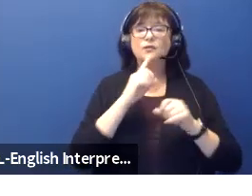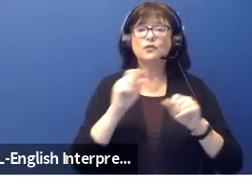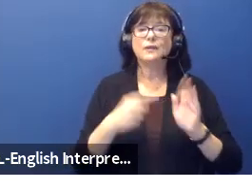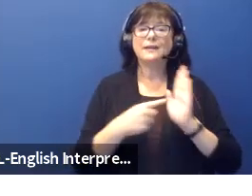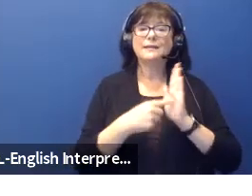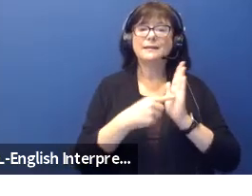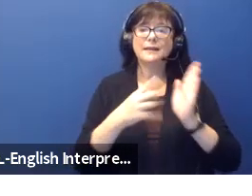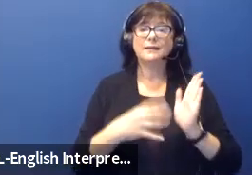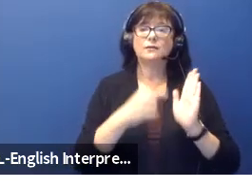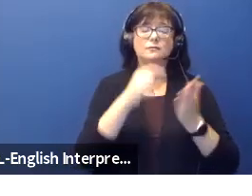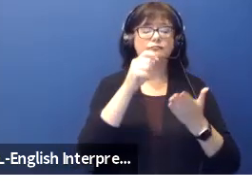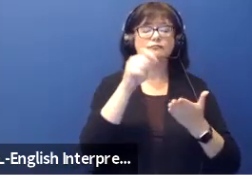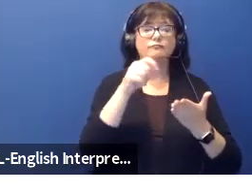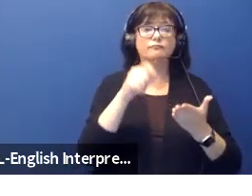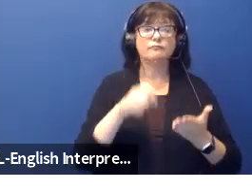possible.